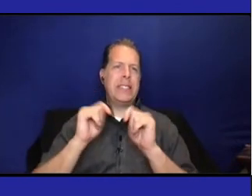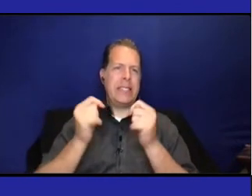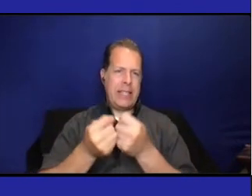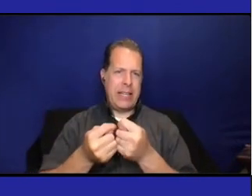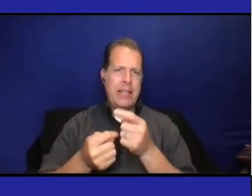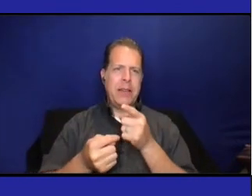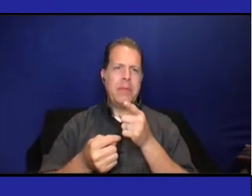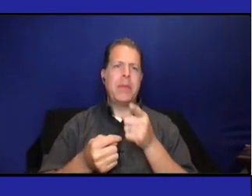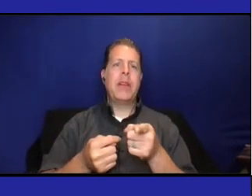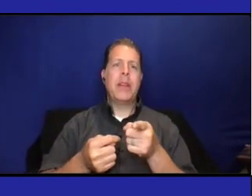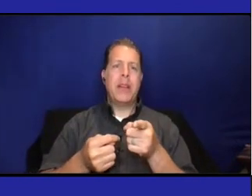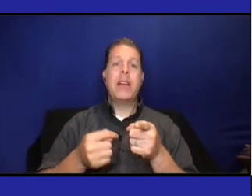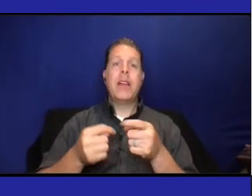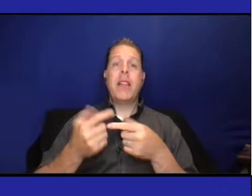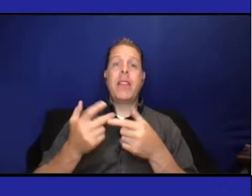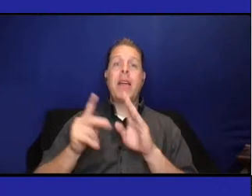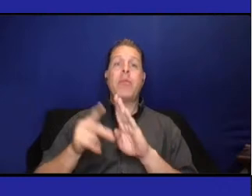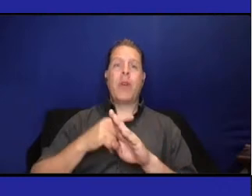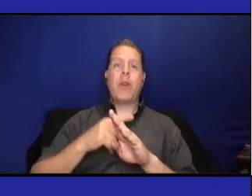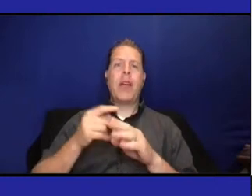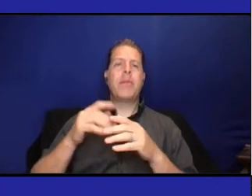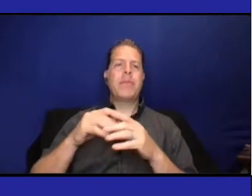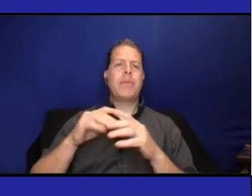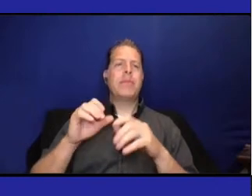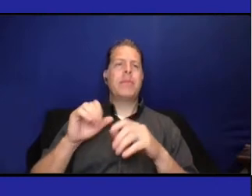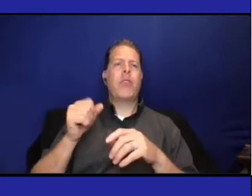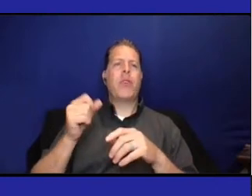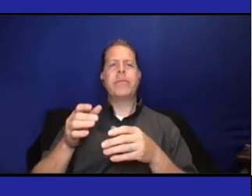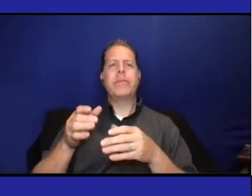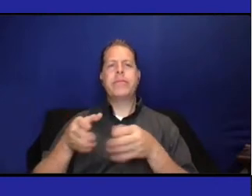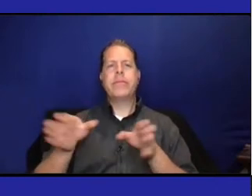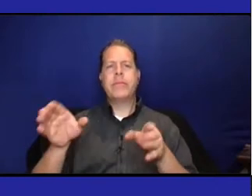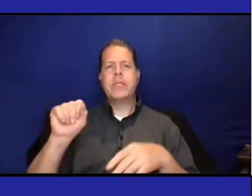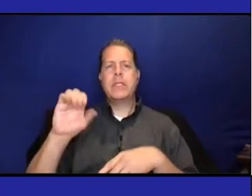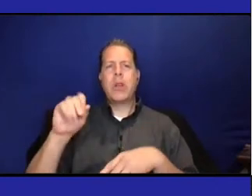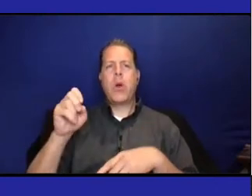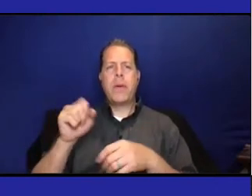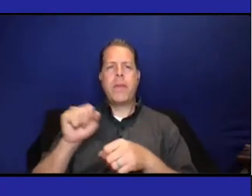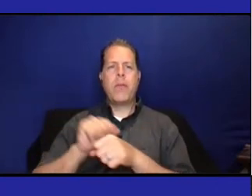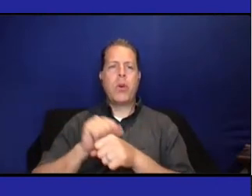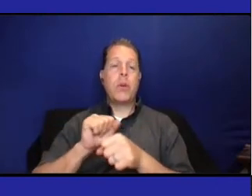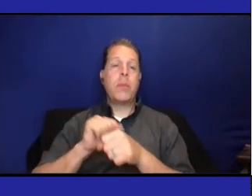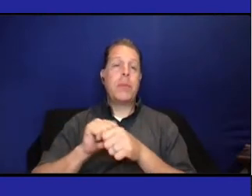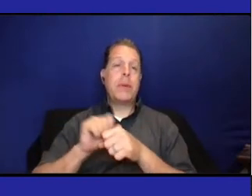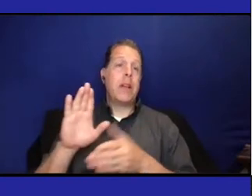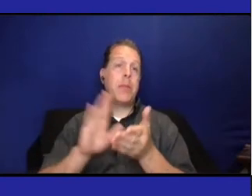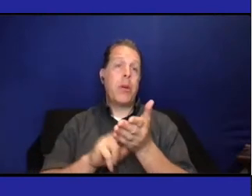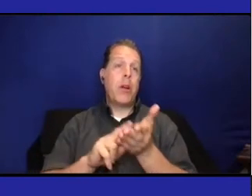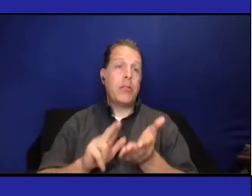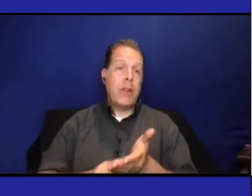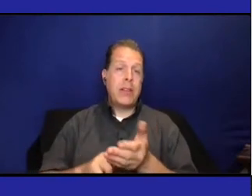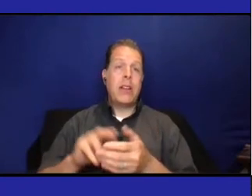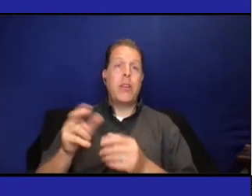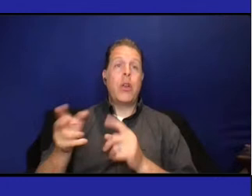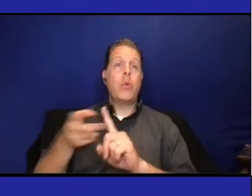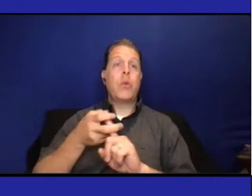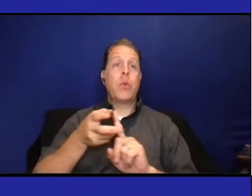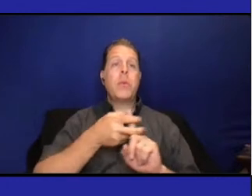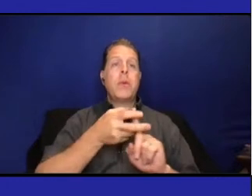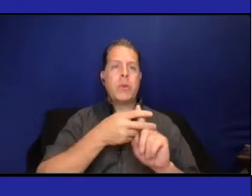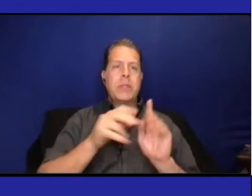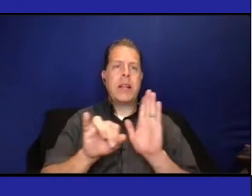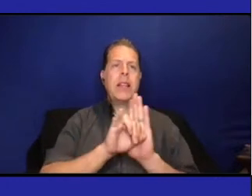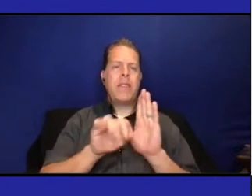reviewed the program for scope of work that might be subcontracted. Recruitment was identified as the